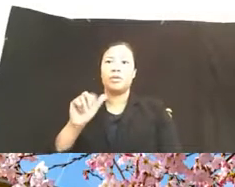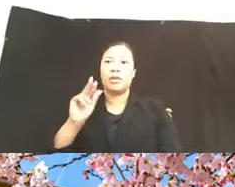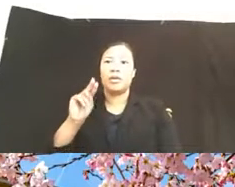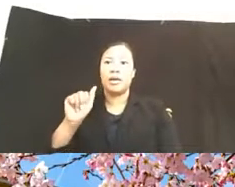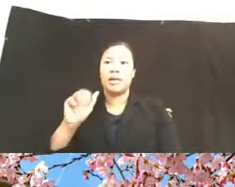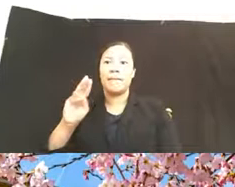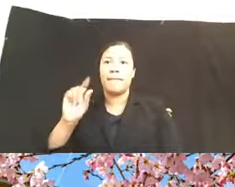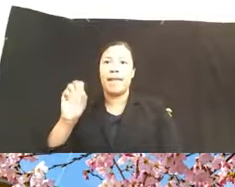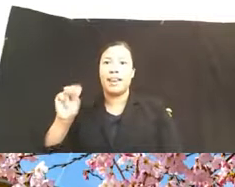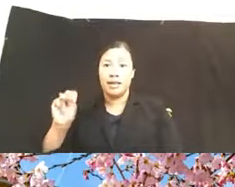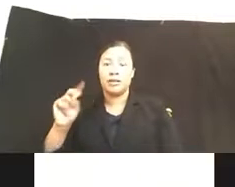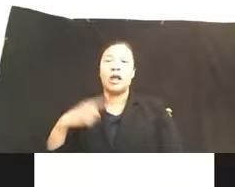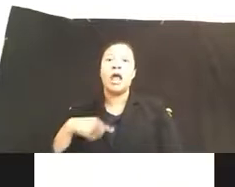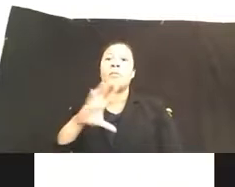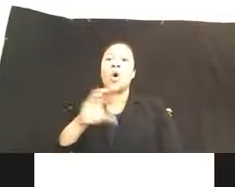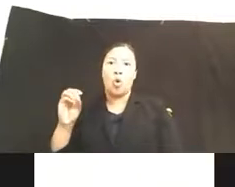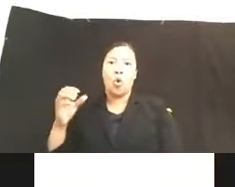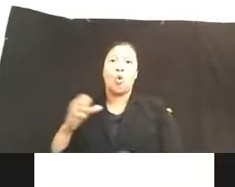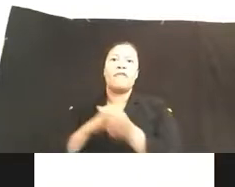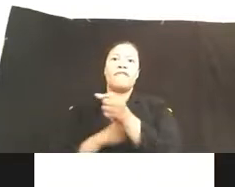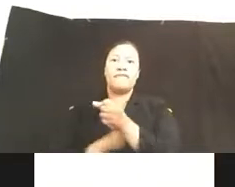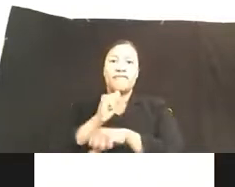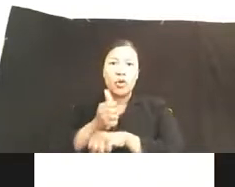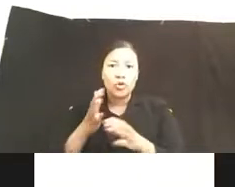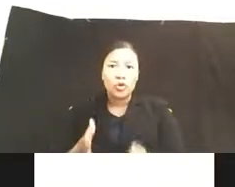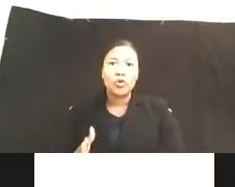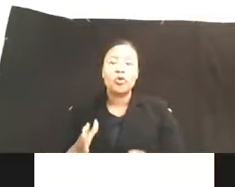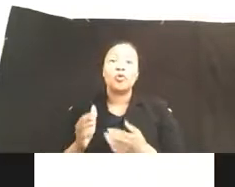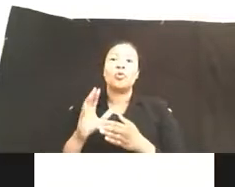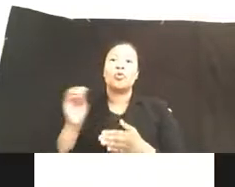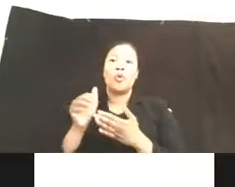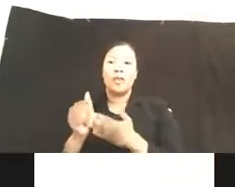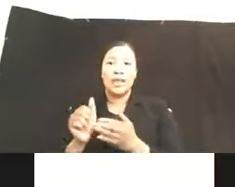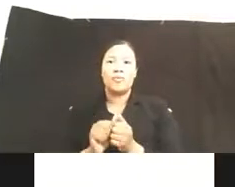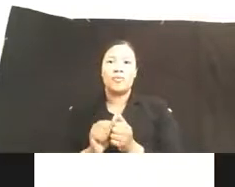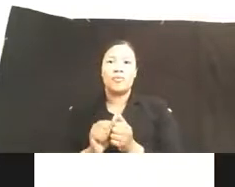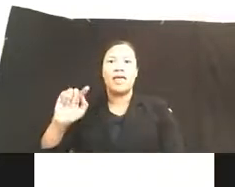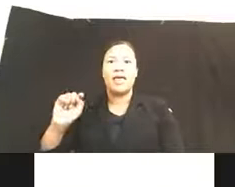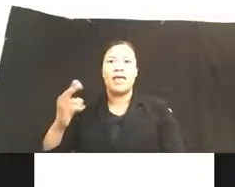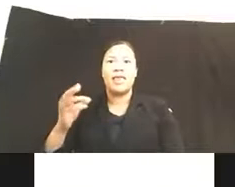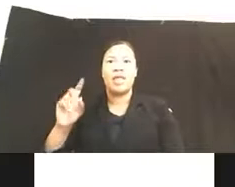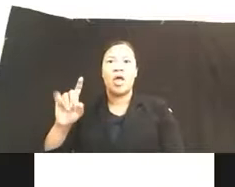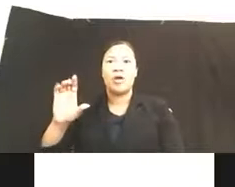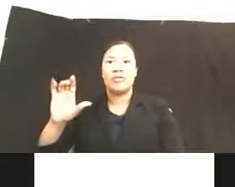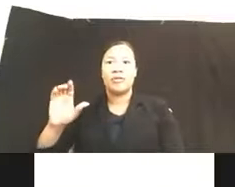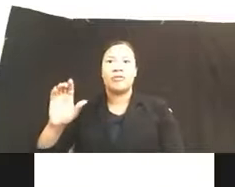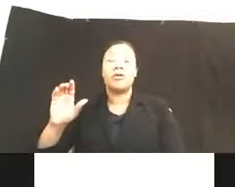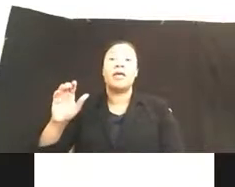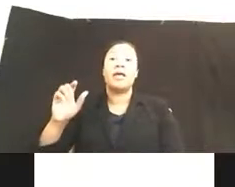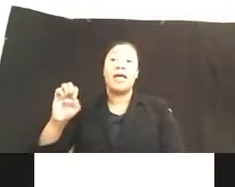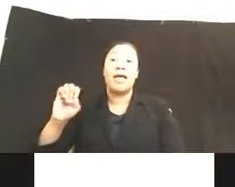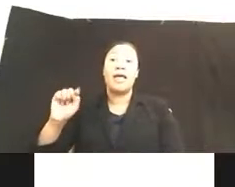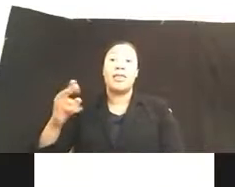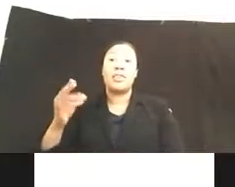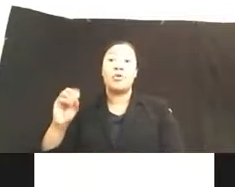co-founder and co-lead with Dr. Garrett Grady Lovelace of the Ethnographies of Empire Research Cluster, SIS Research